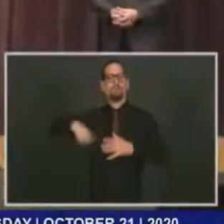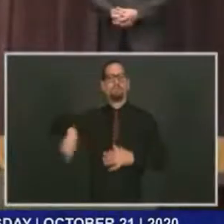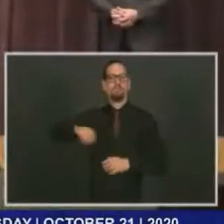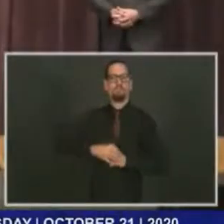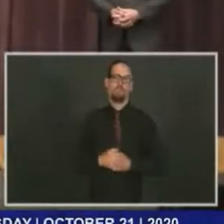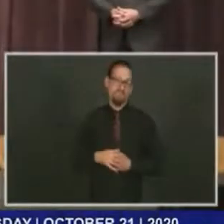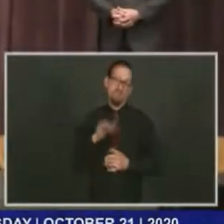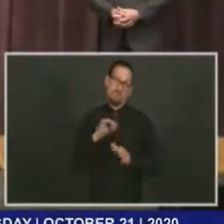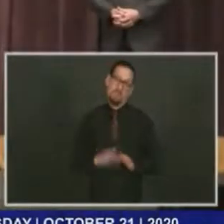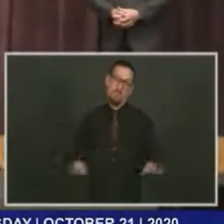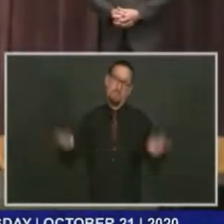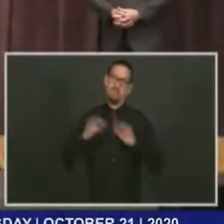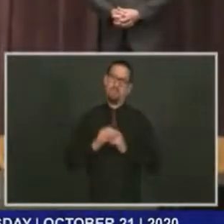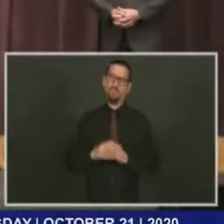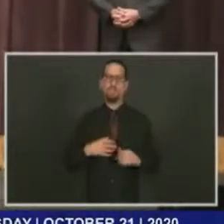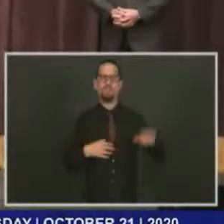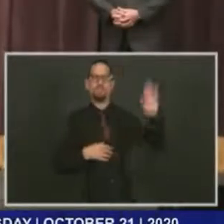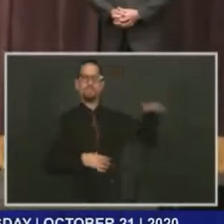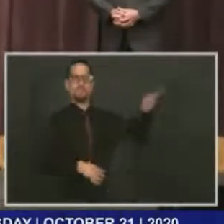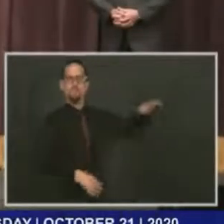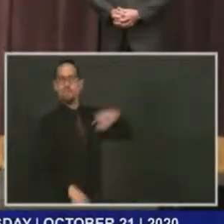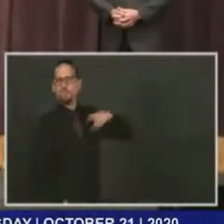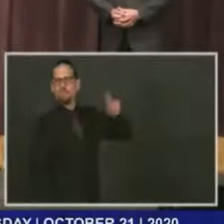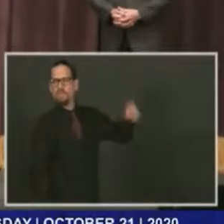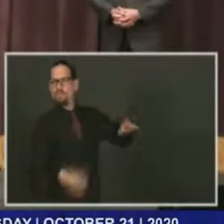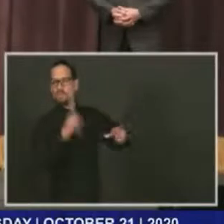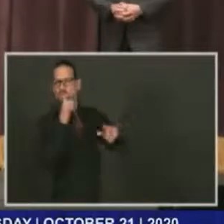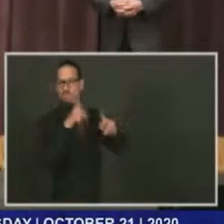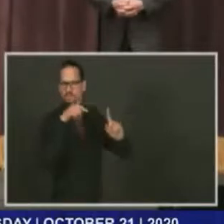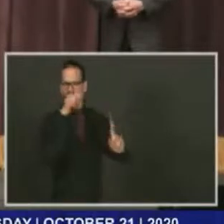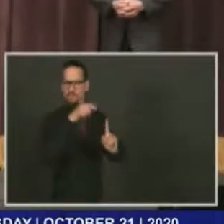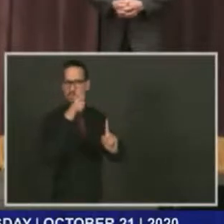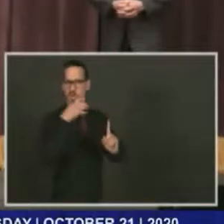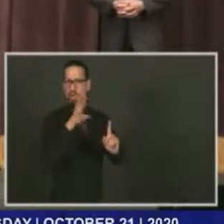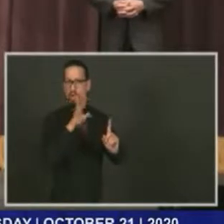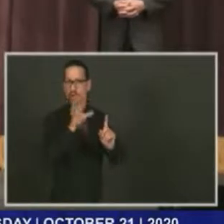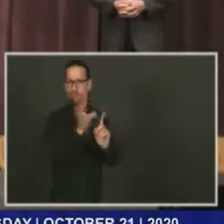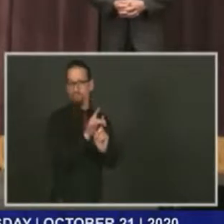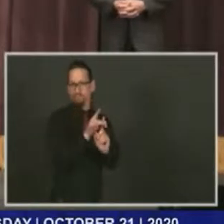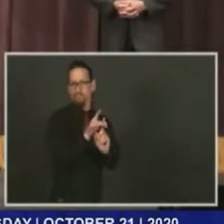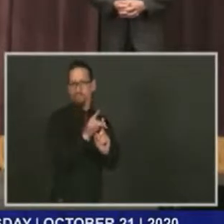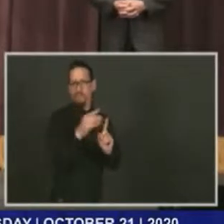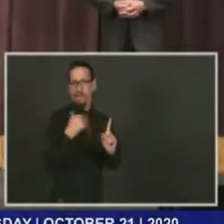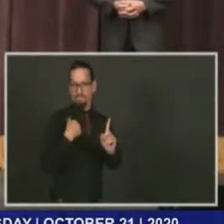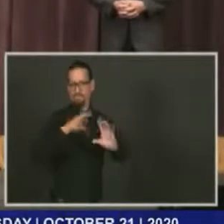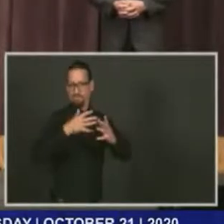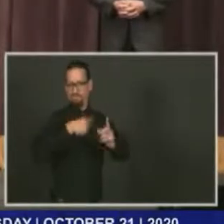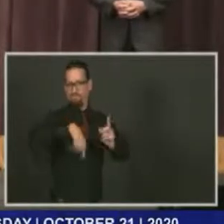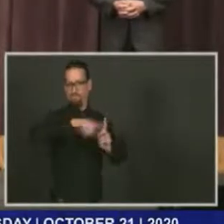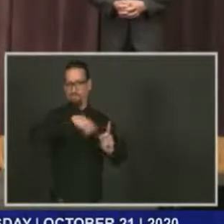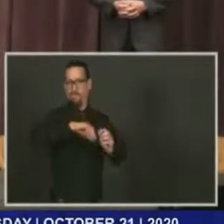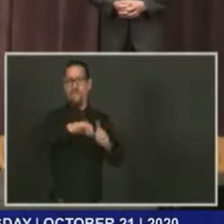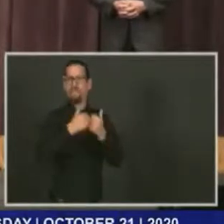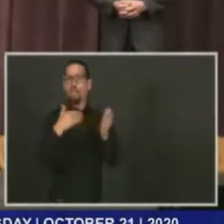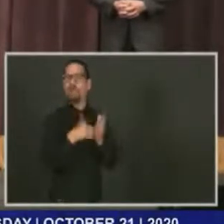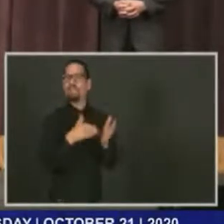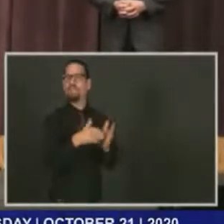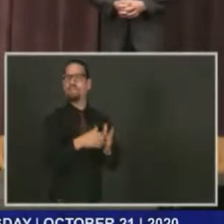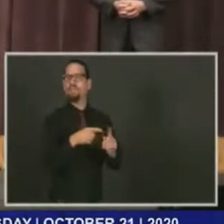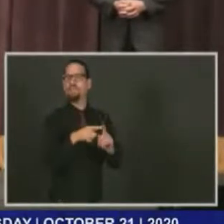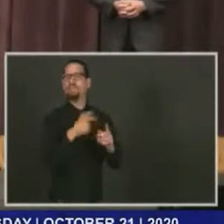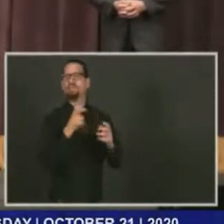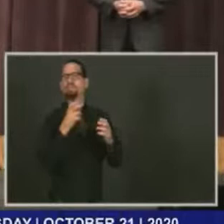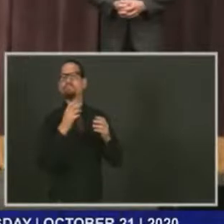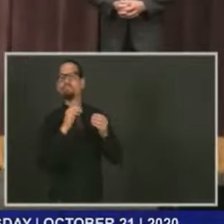Can I follow up on that? Yes. People who test positive or asymptomatic, how often do they then develop